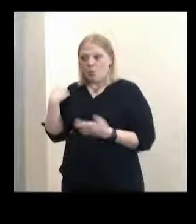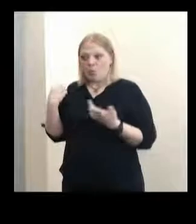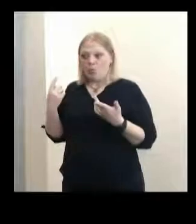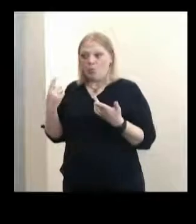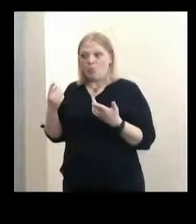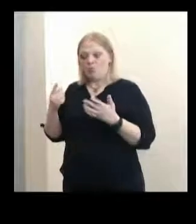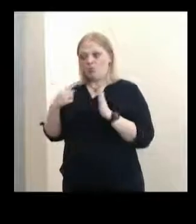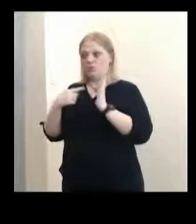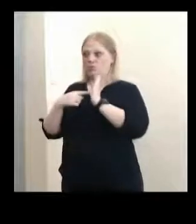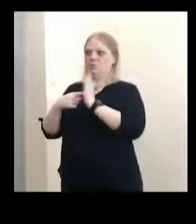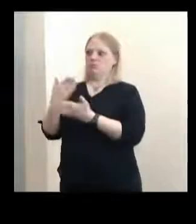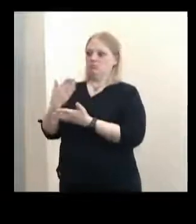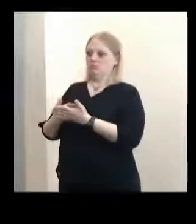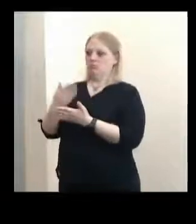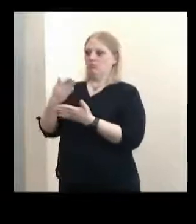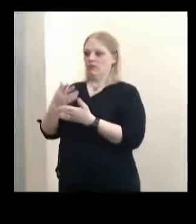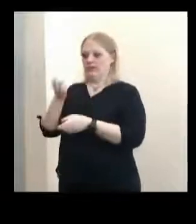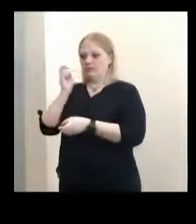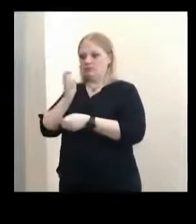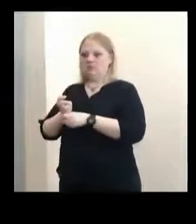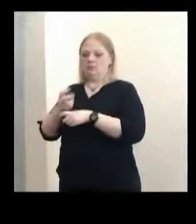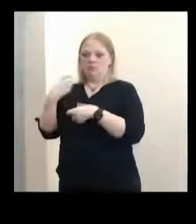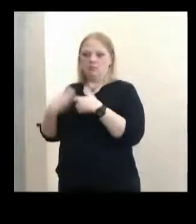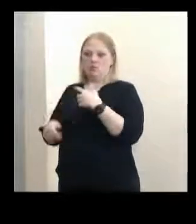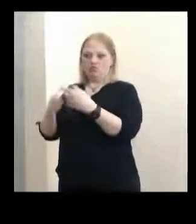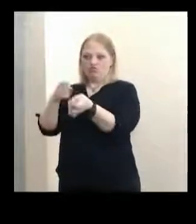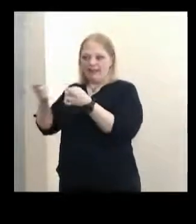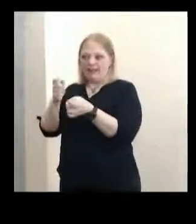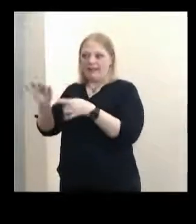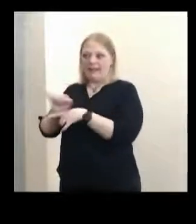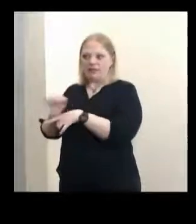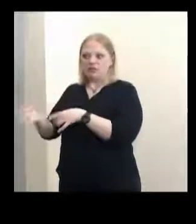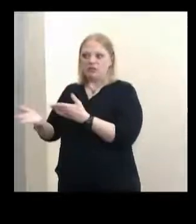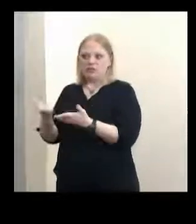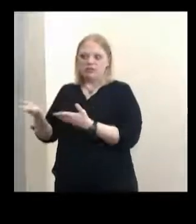difficult it is to regulate this industry? Just your thoughts.